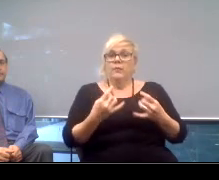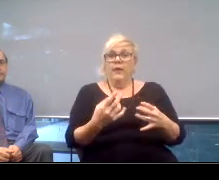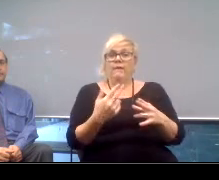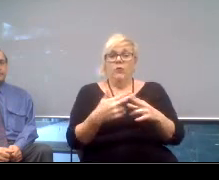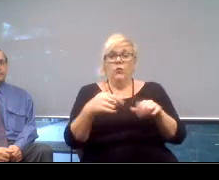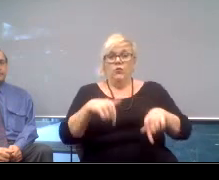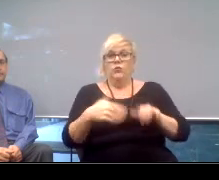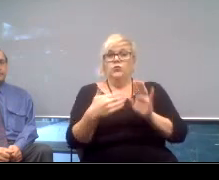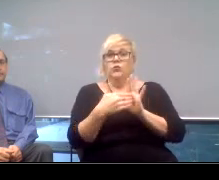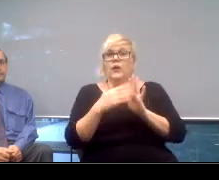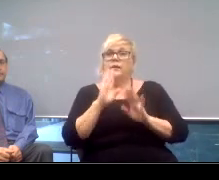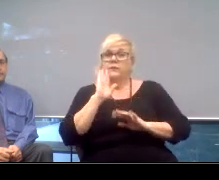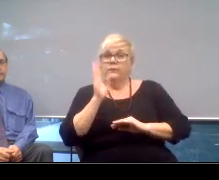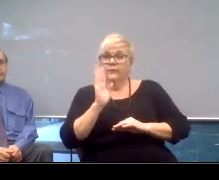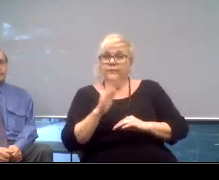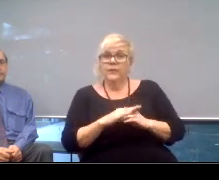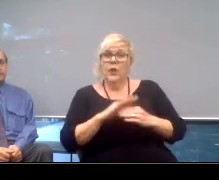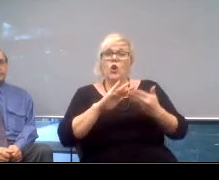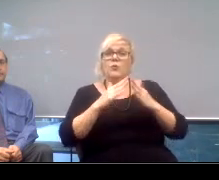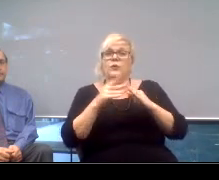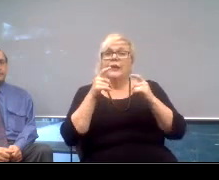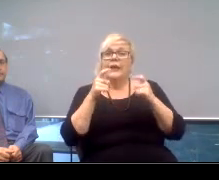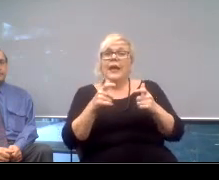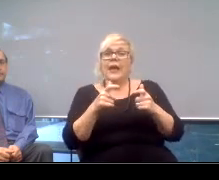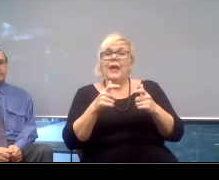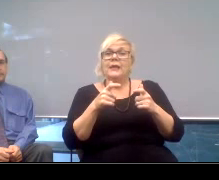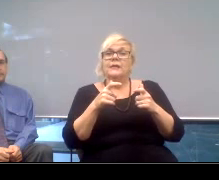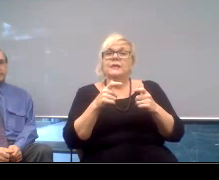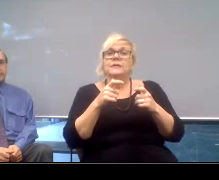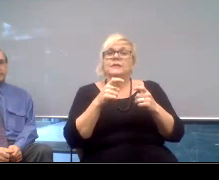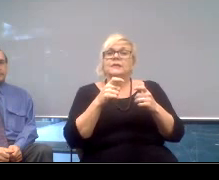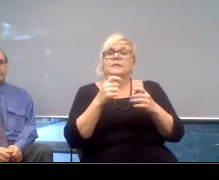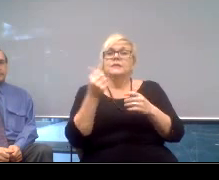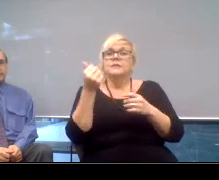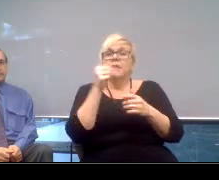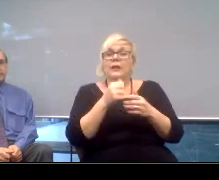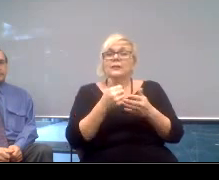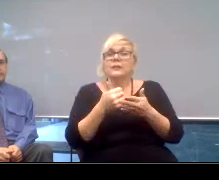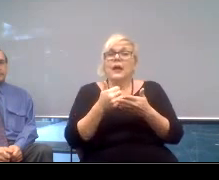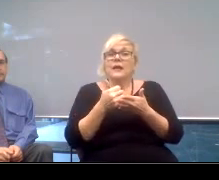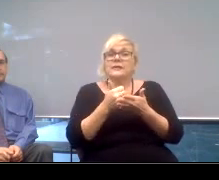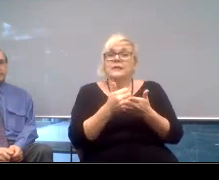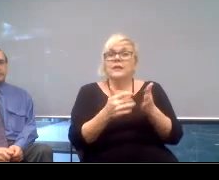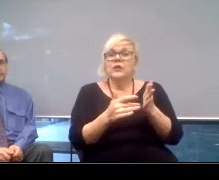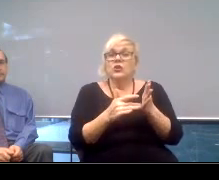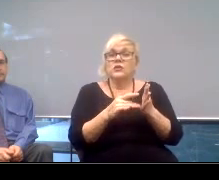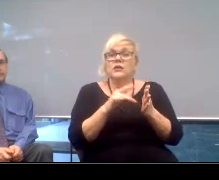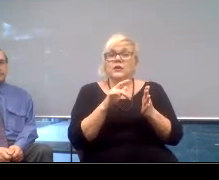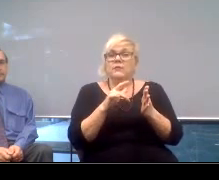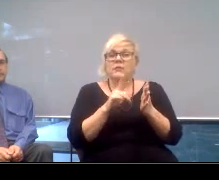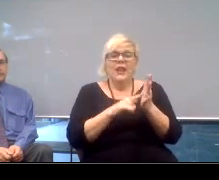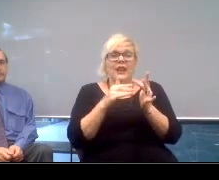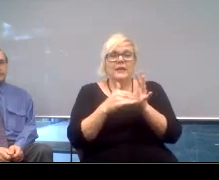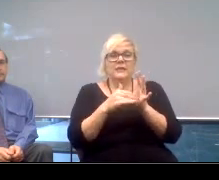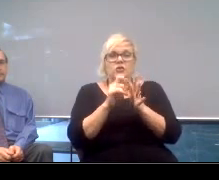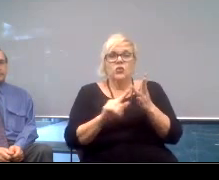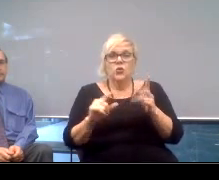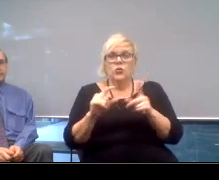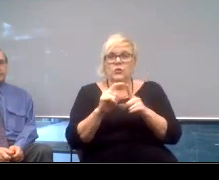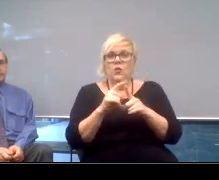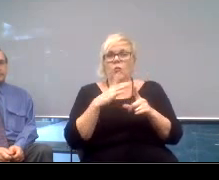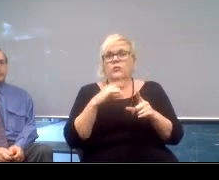together. The Community Care Smart Assistive Technology project team led by Liz Dodd. Particularly like to